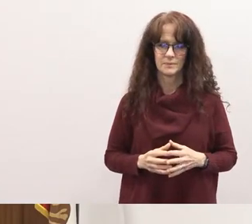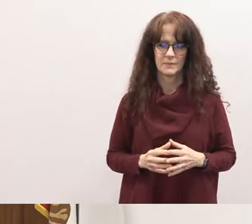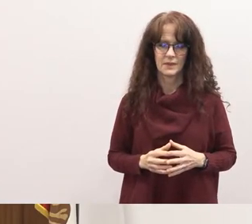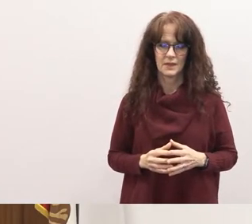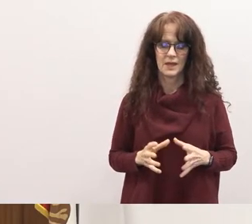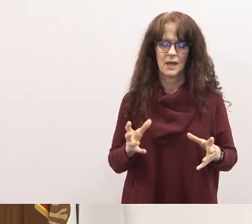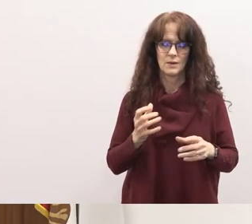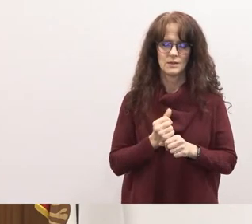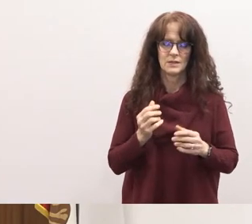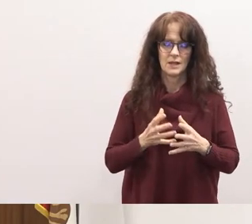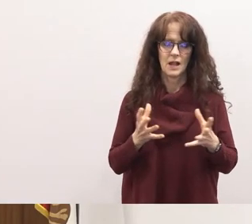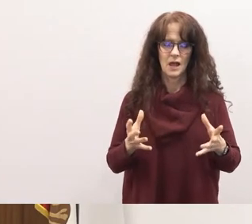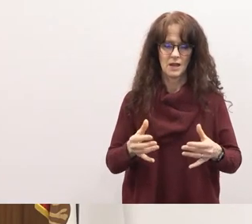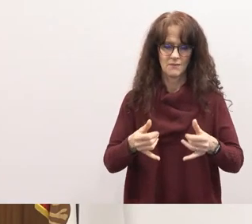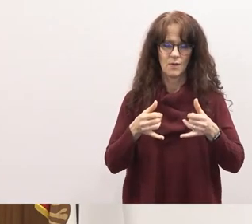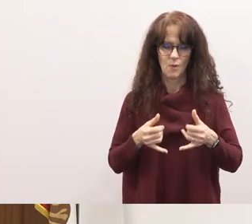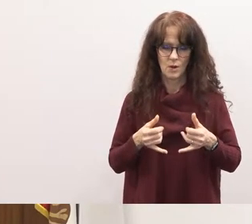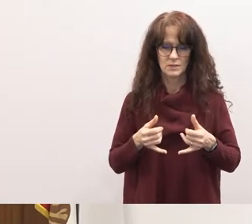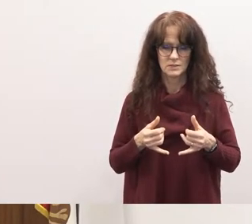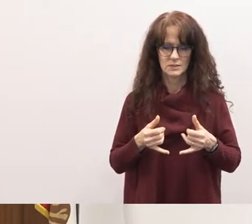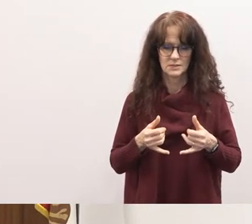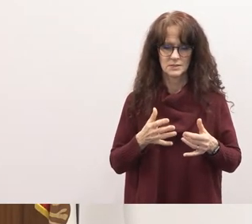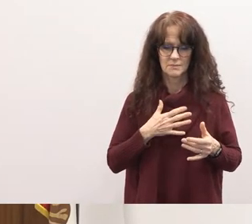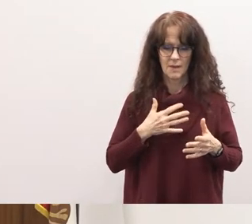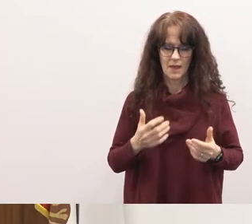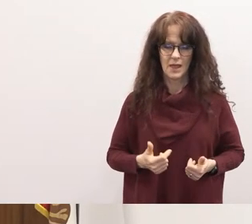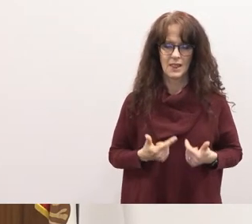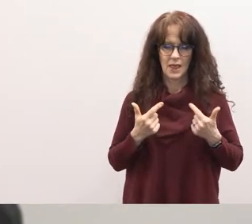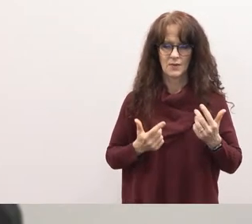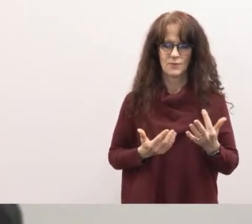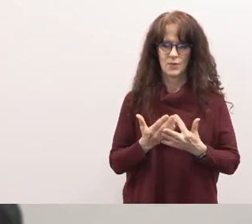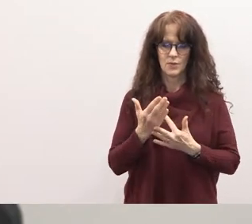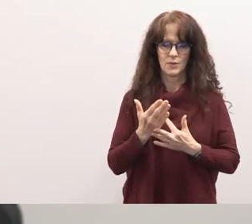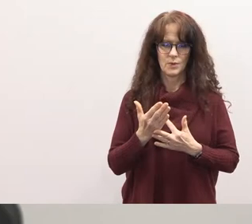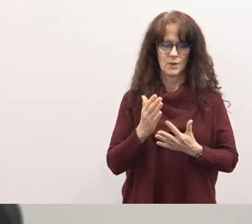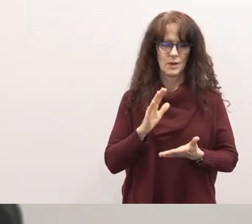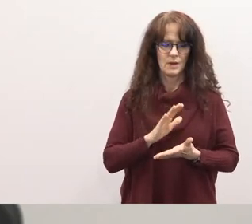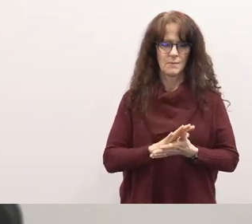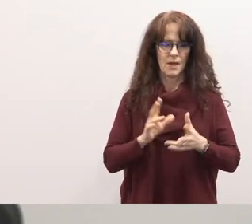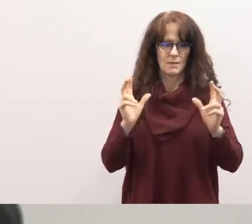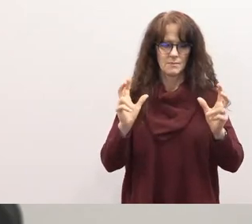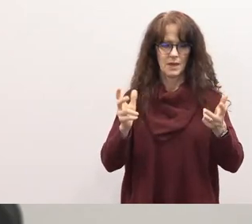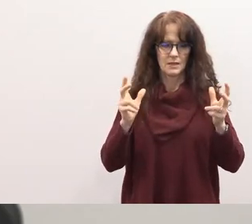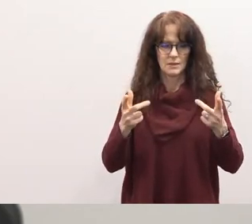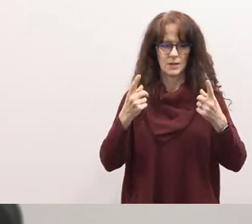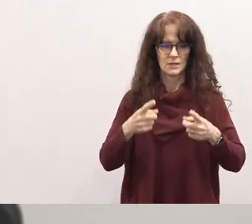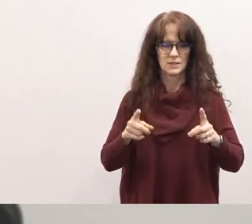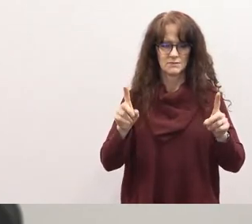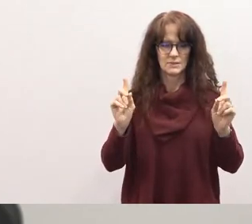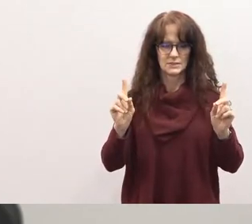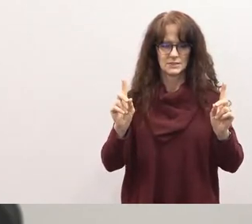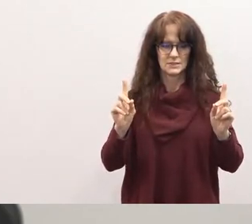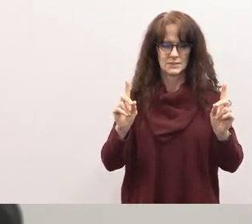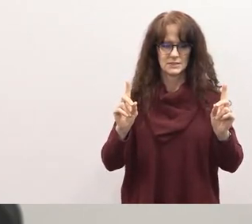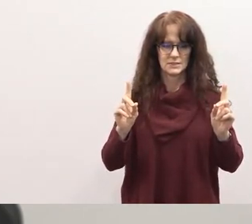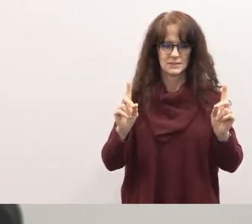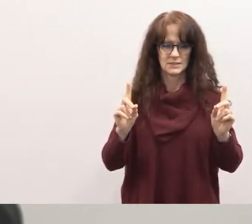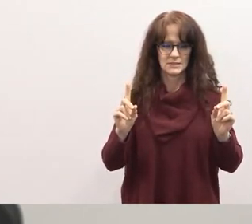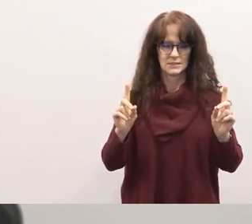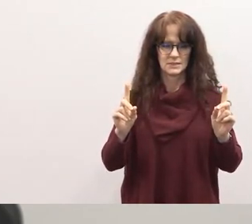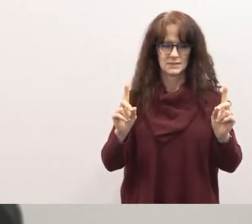I received a lot of awards in my life through my basketball achievements.